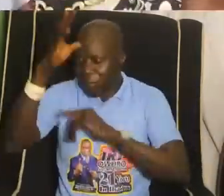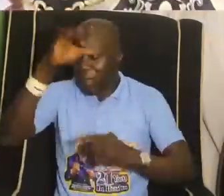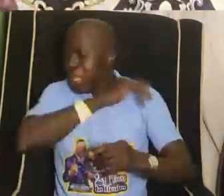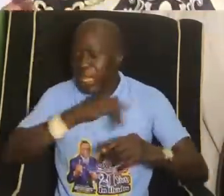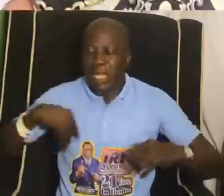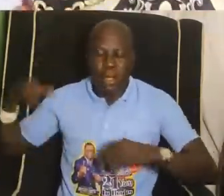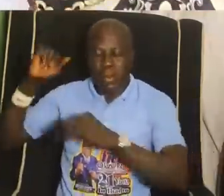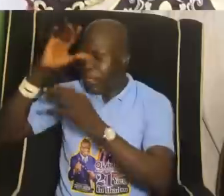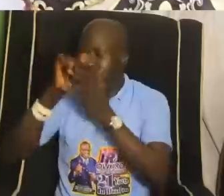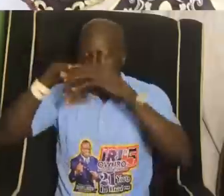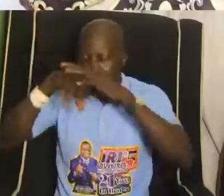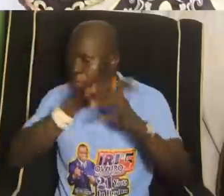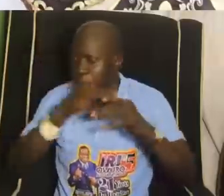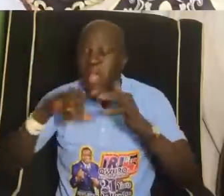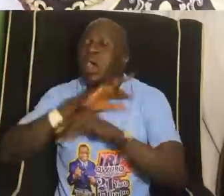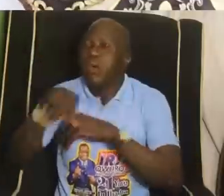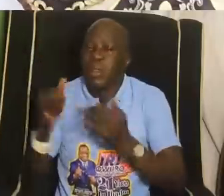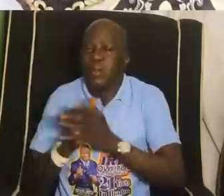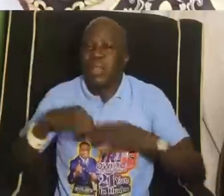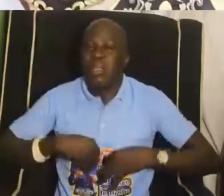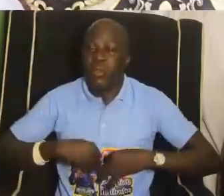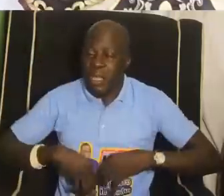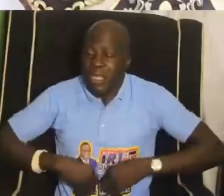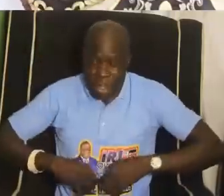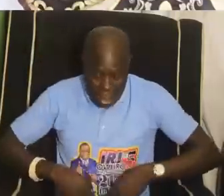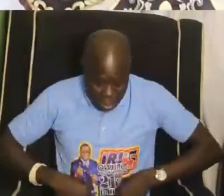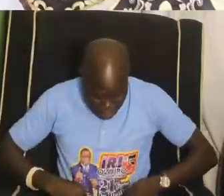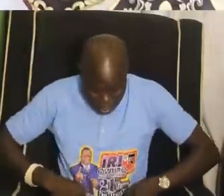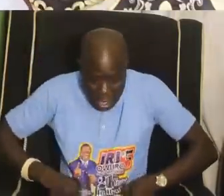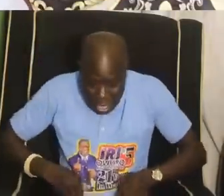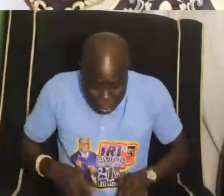dua oh Jesus oh Jesus oh